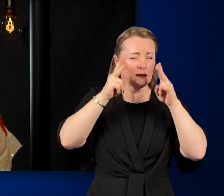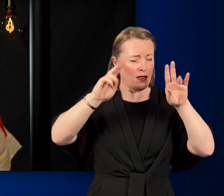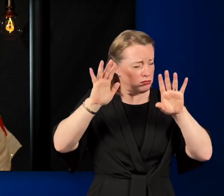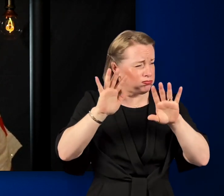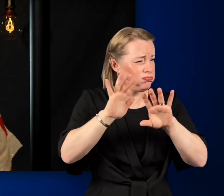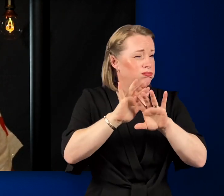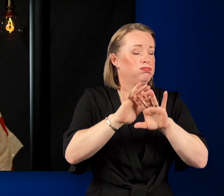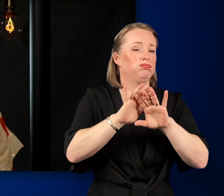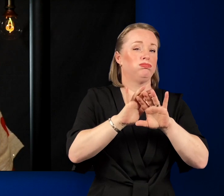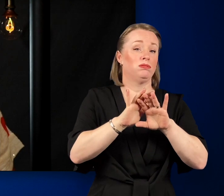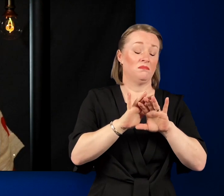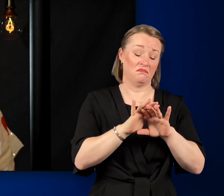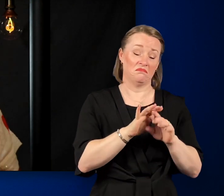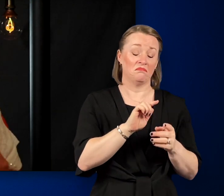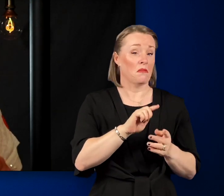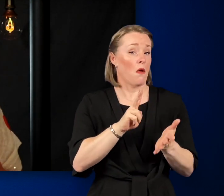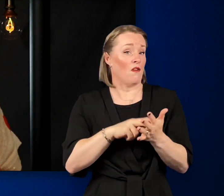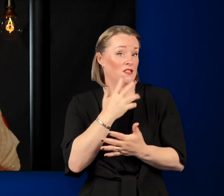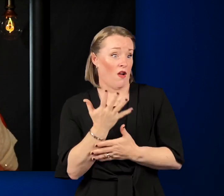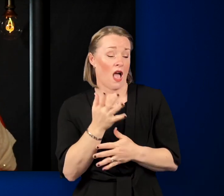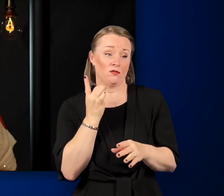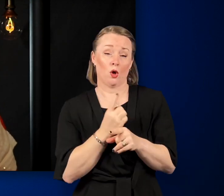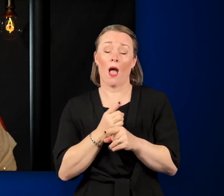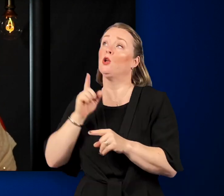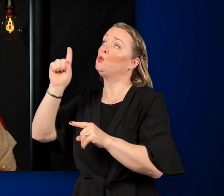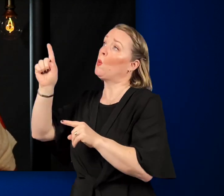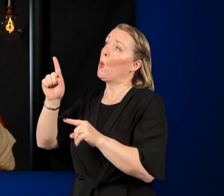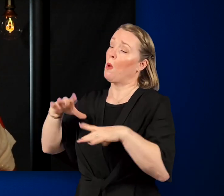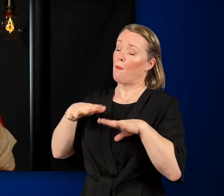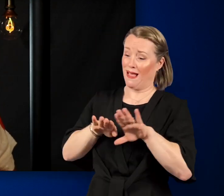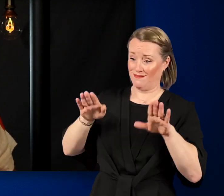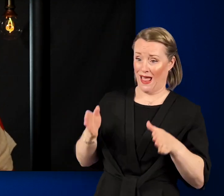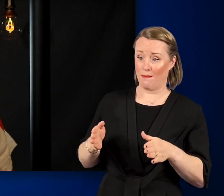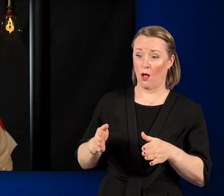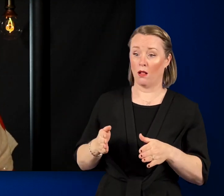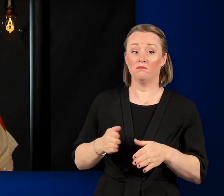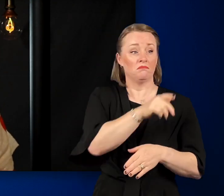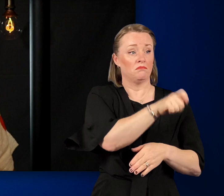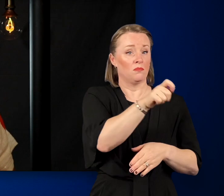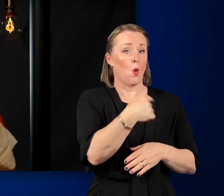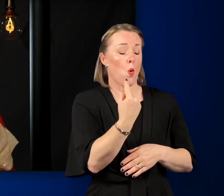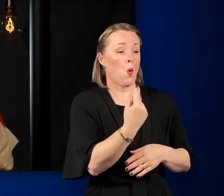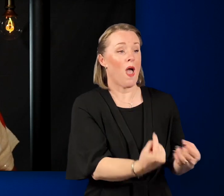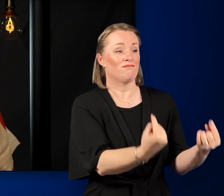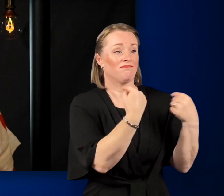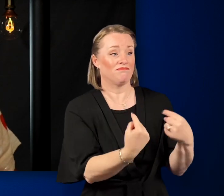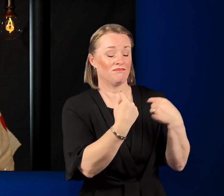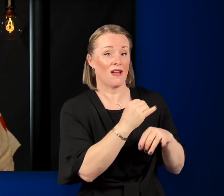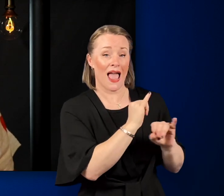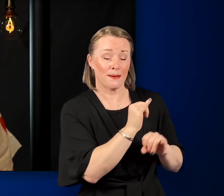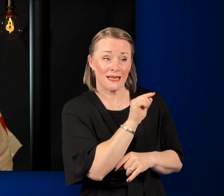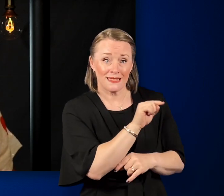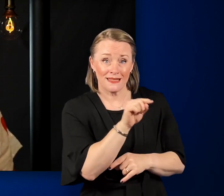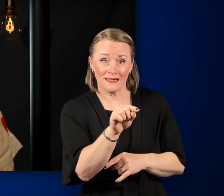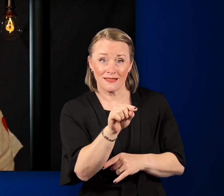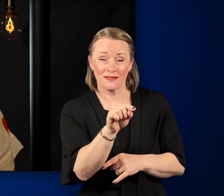of my enemies. I sometimes laugh when people say that faith is just a crutch. It may help me through